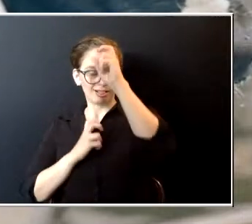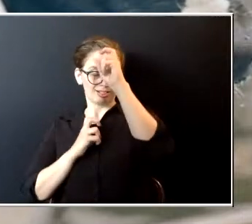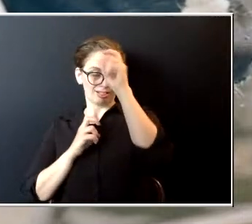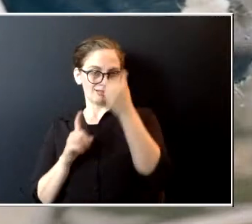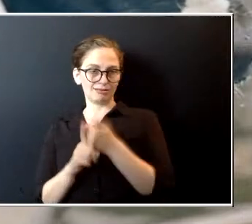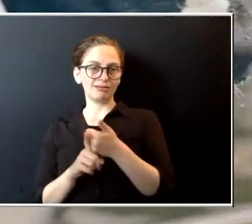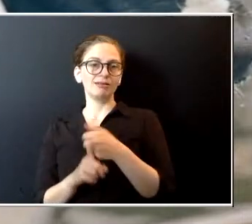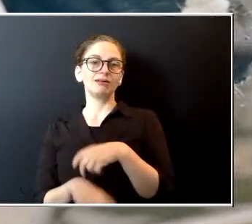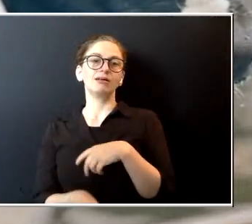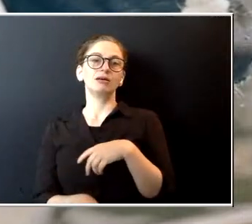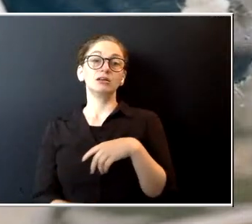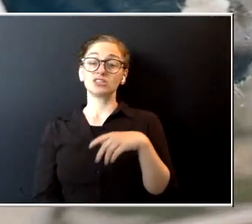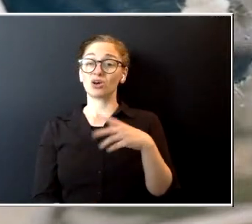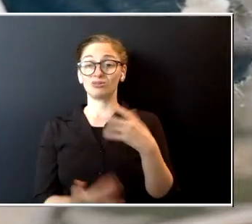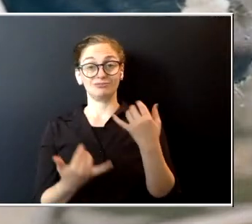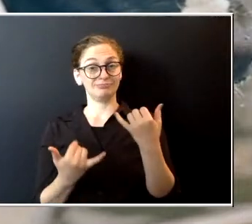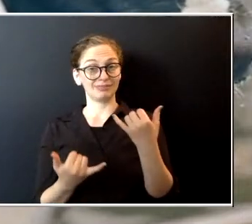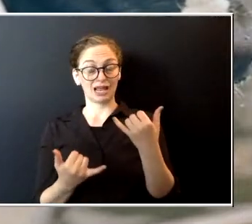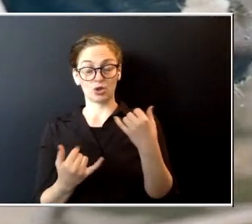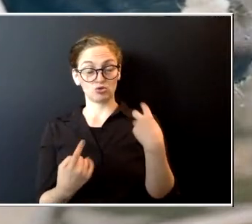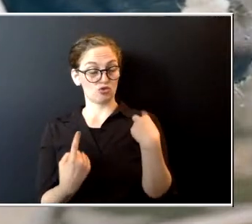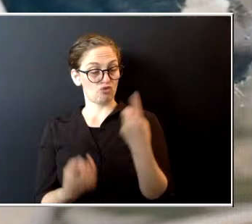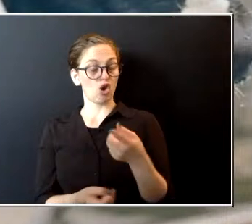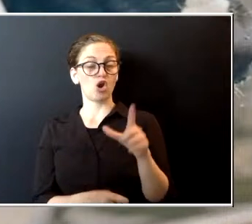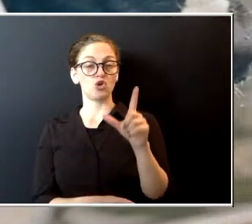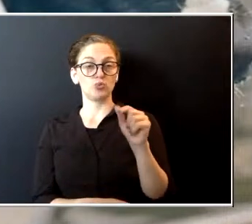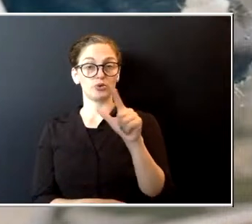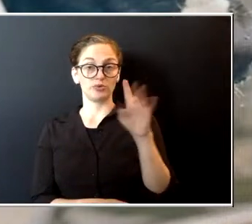2024, there have been a total of